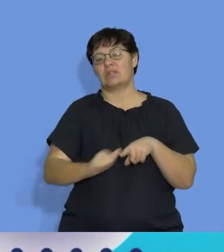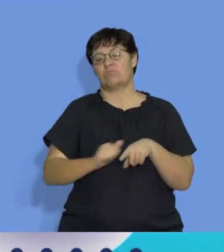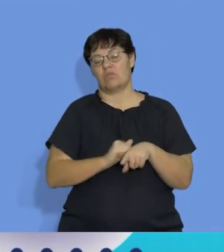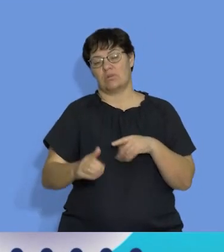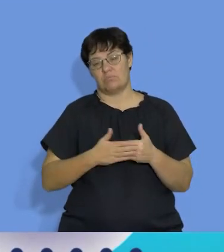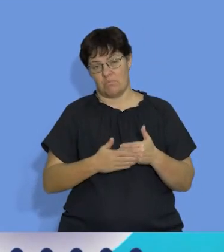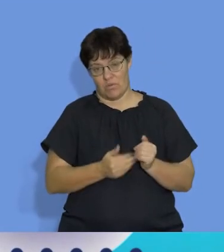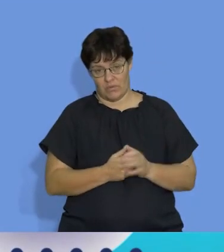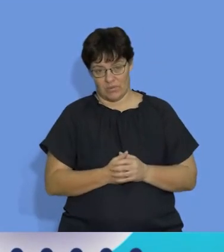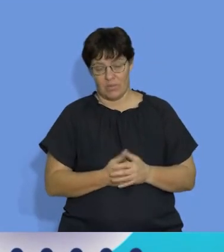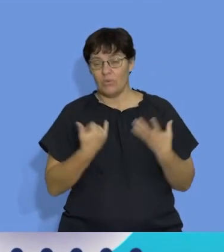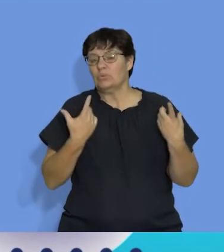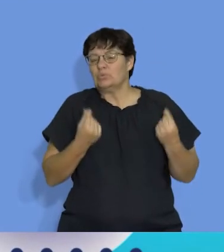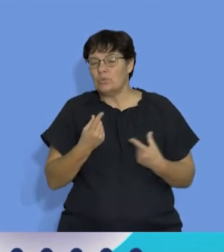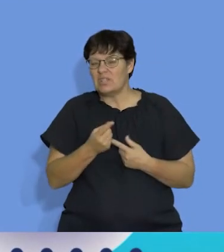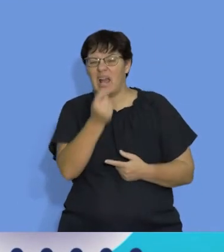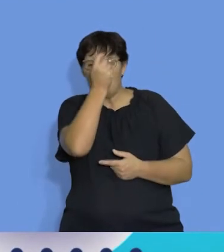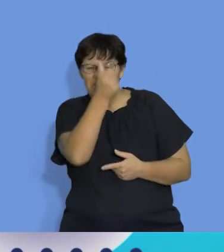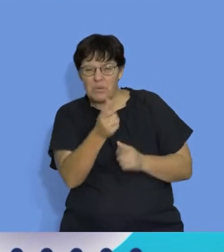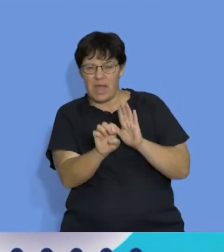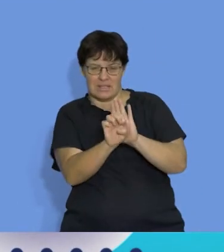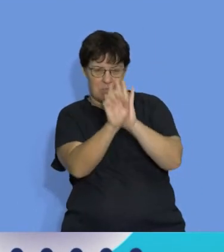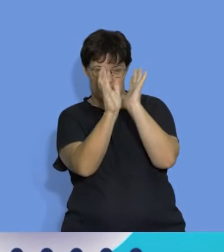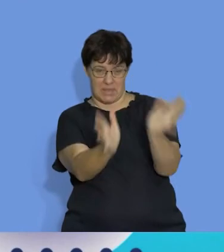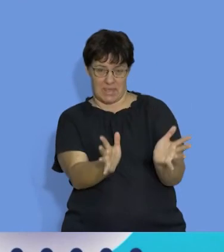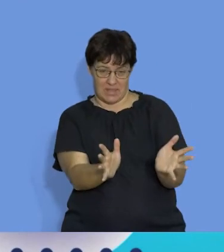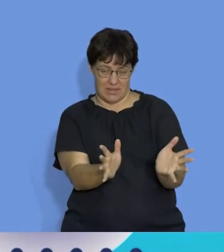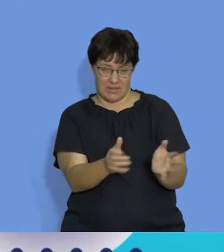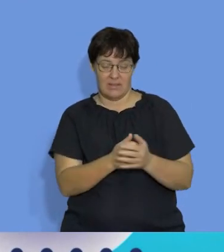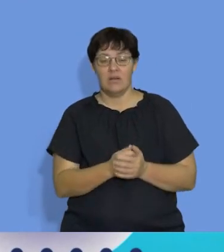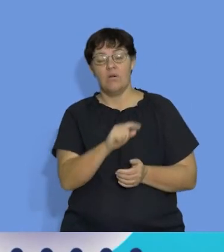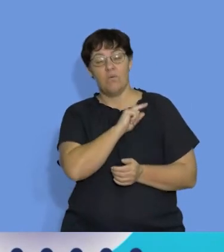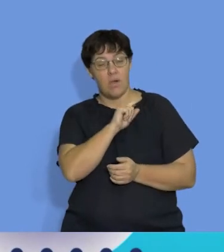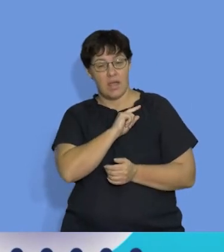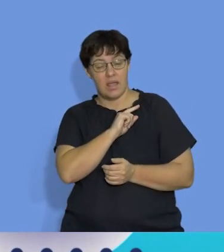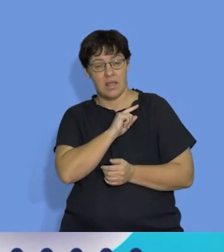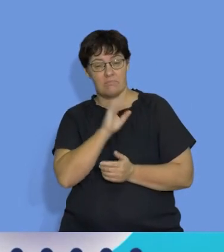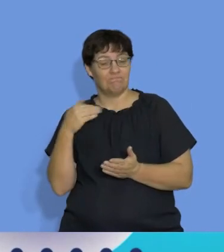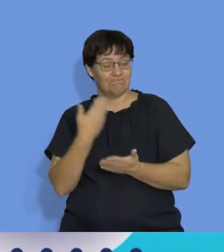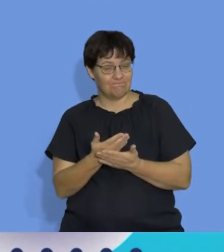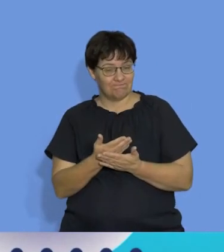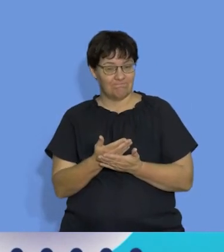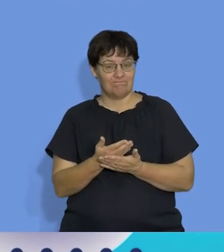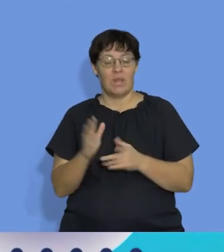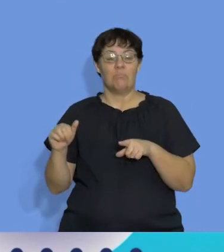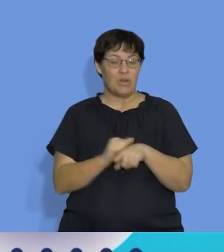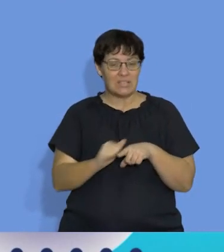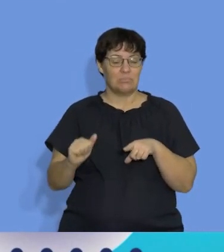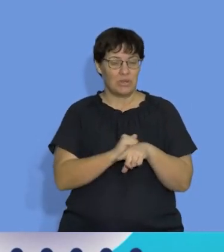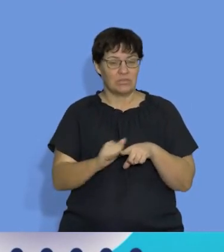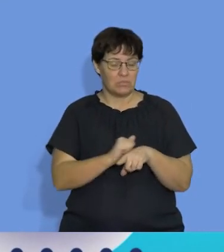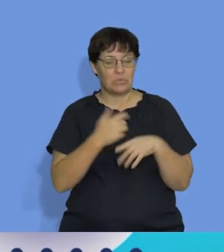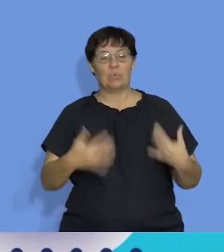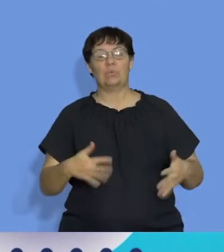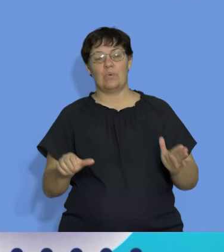just to look at a few examples, because in terms of application, the practice becomes, a very important component of